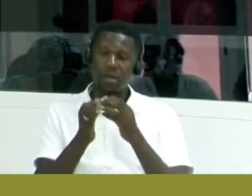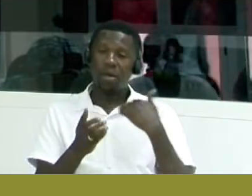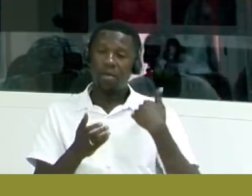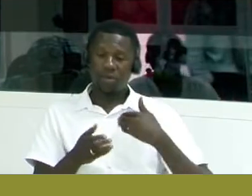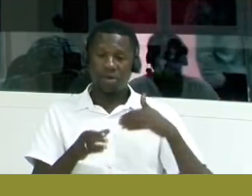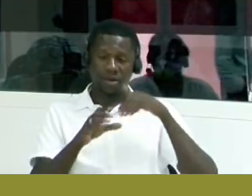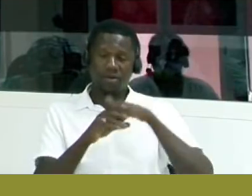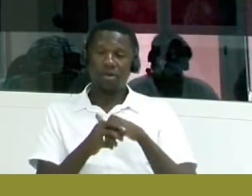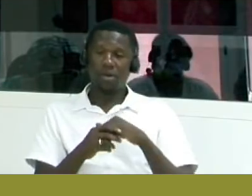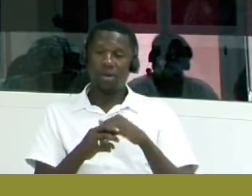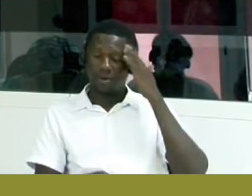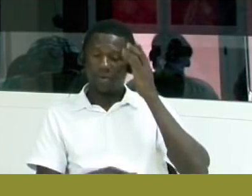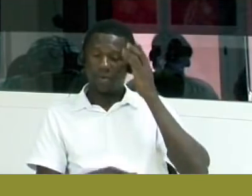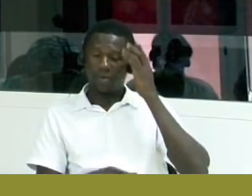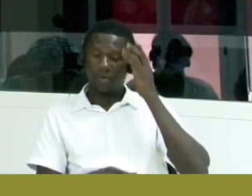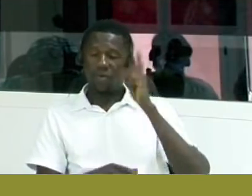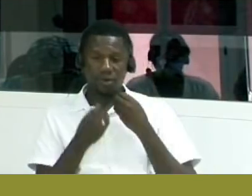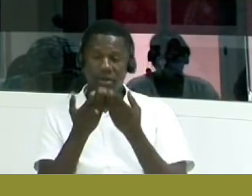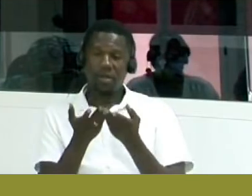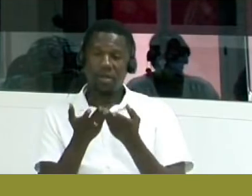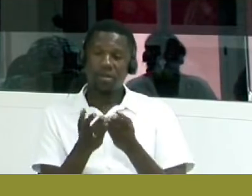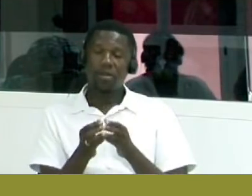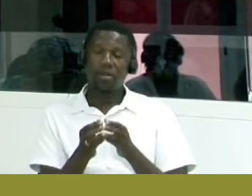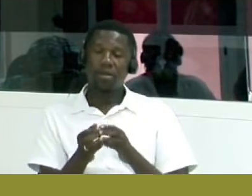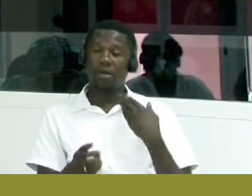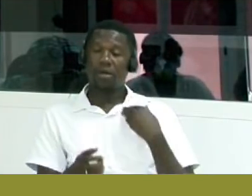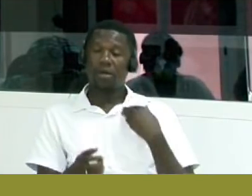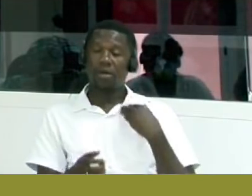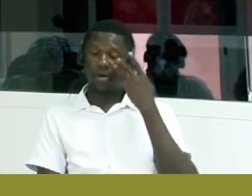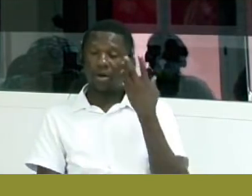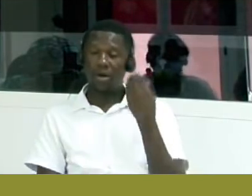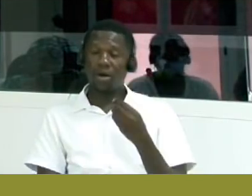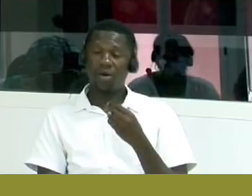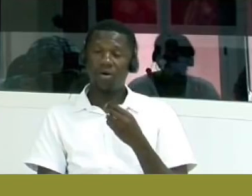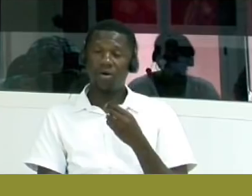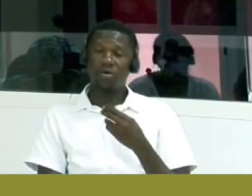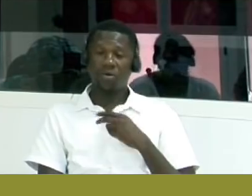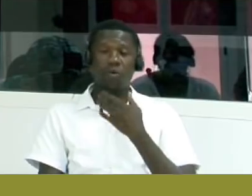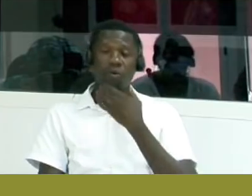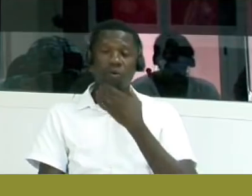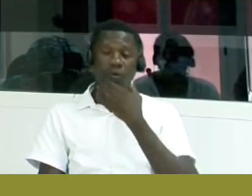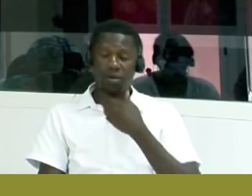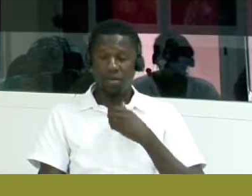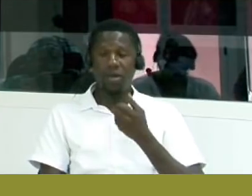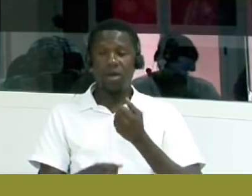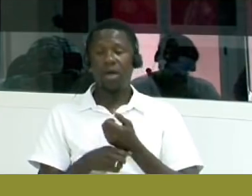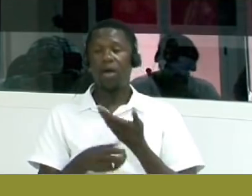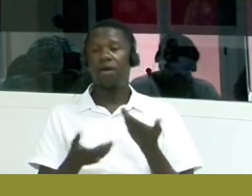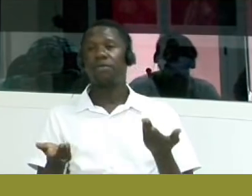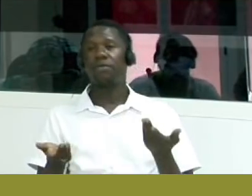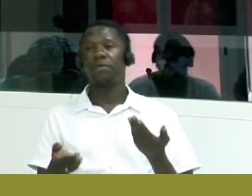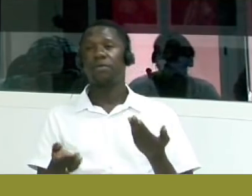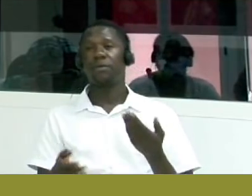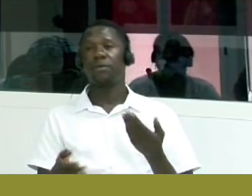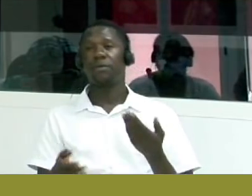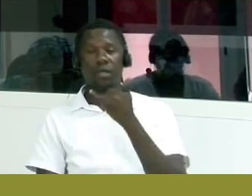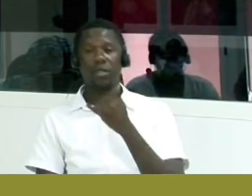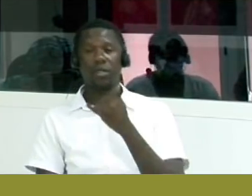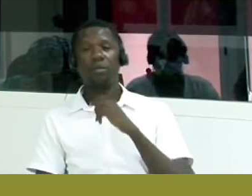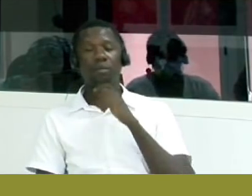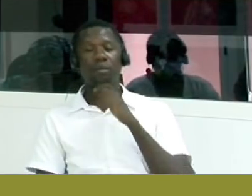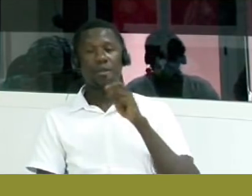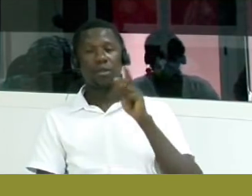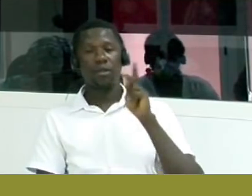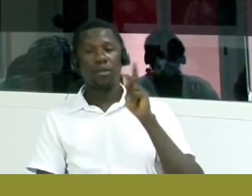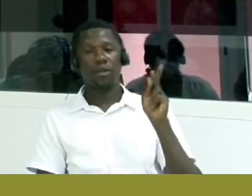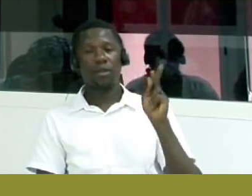what I'm saying. Yes, I agree. And I know how vulnerable I had become. Okay, yes, Mr. King.